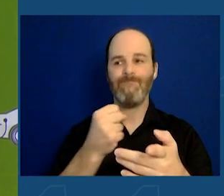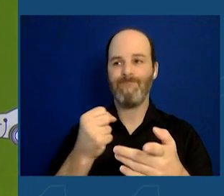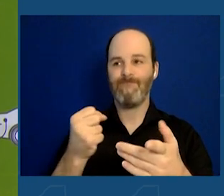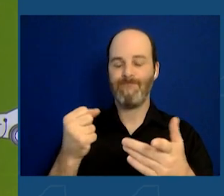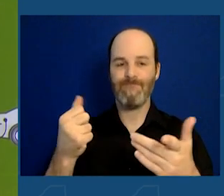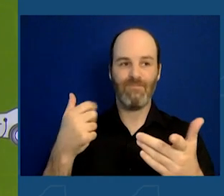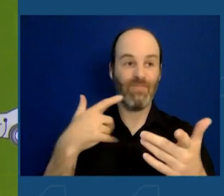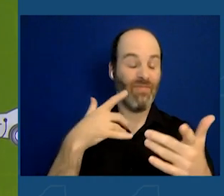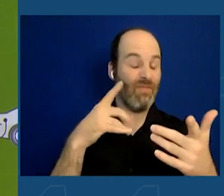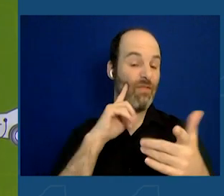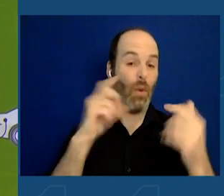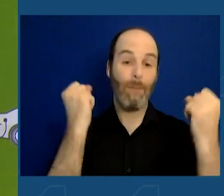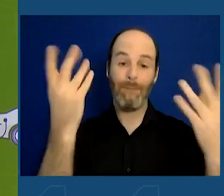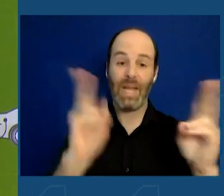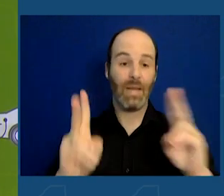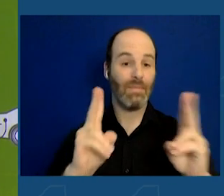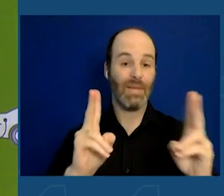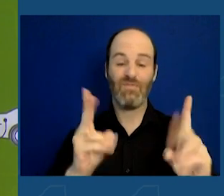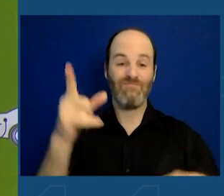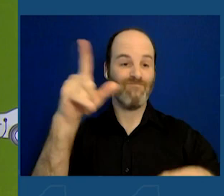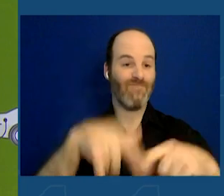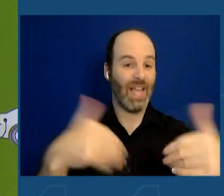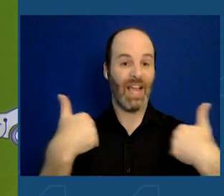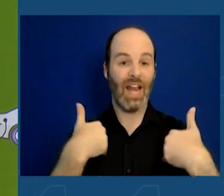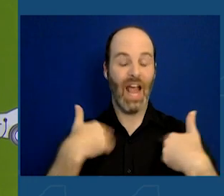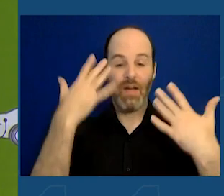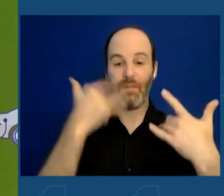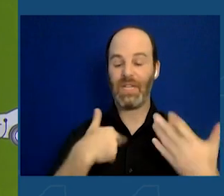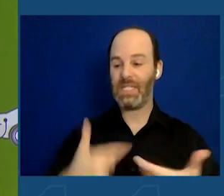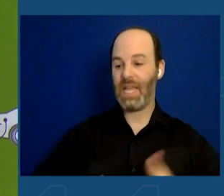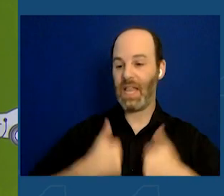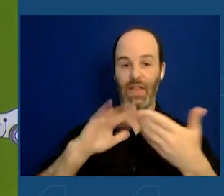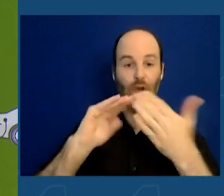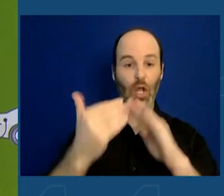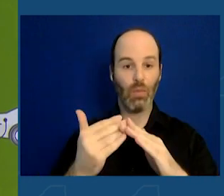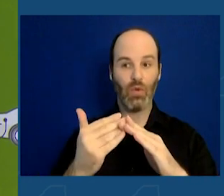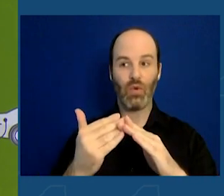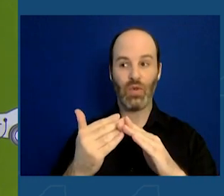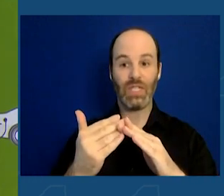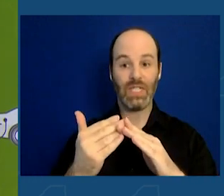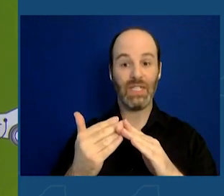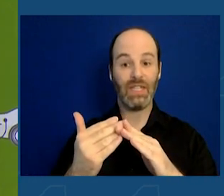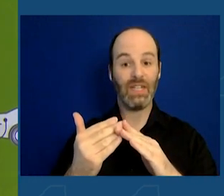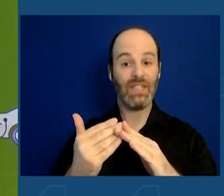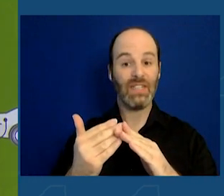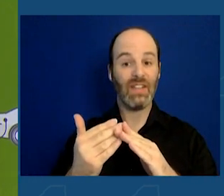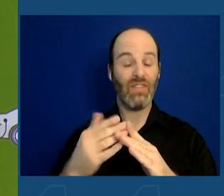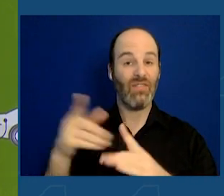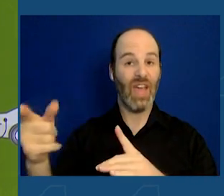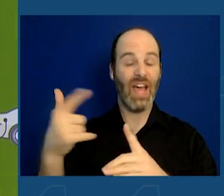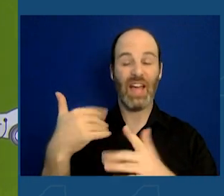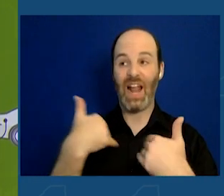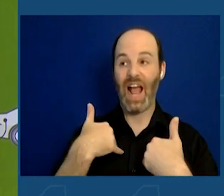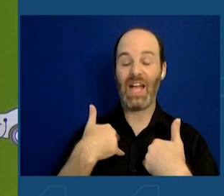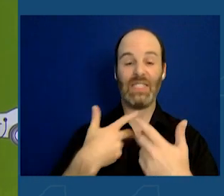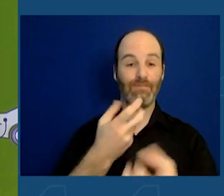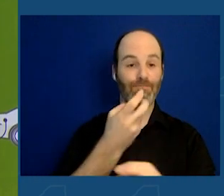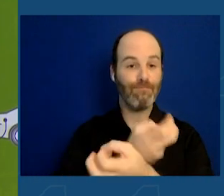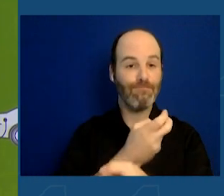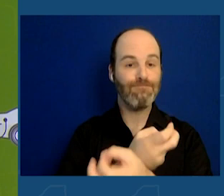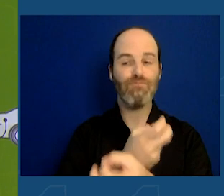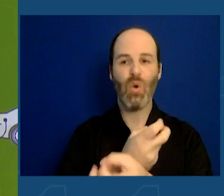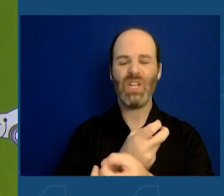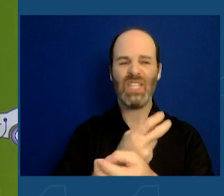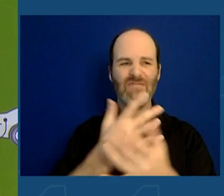unattainable because they live in a community that's under siege from toxic fumes from heavy truck